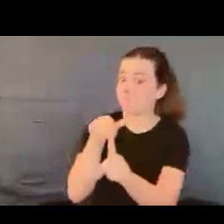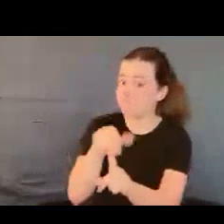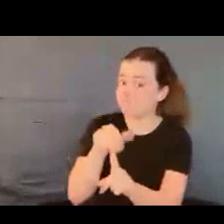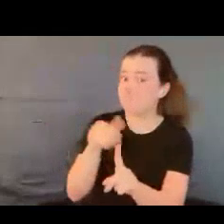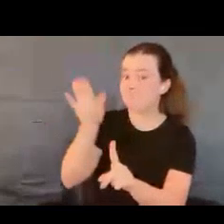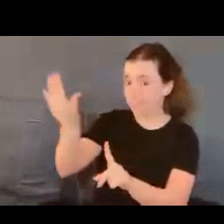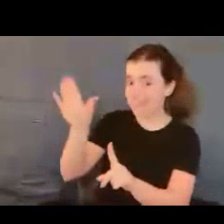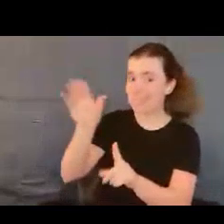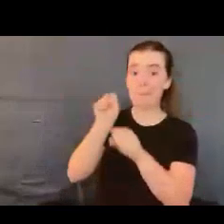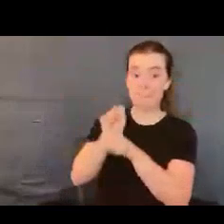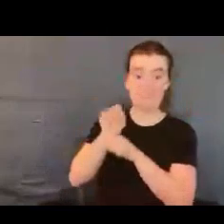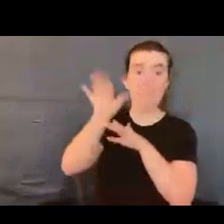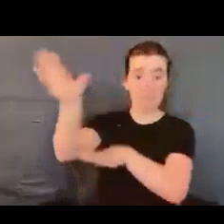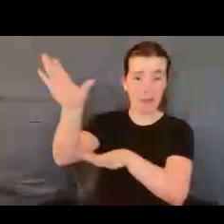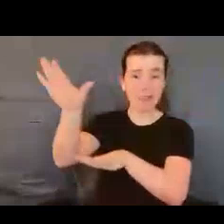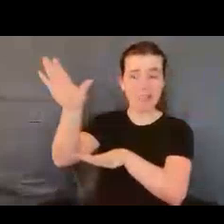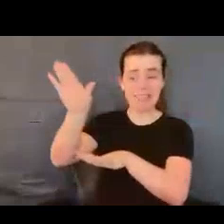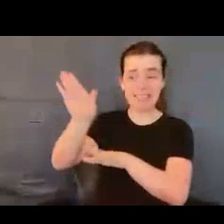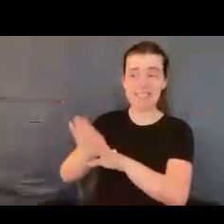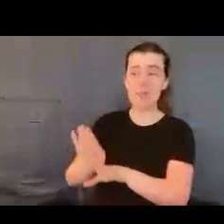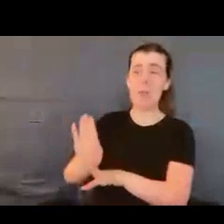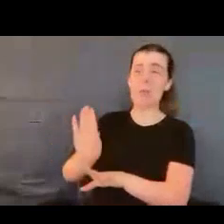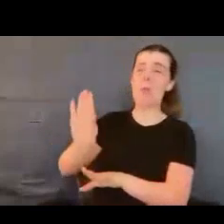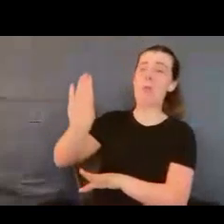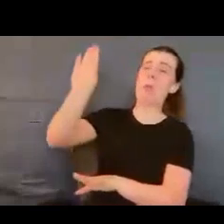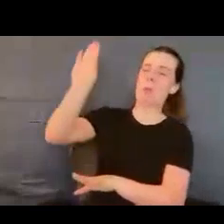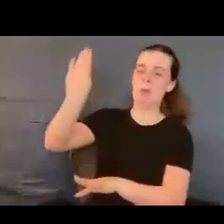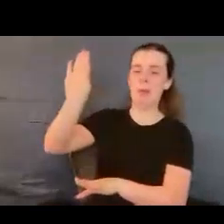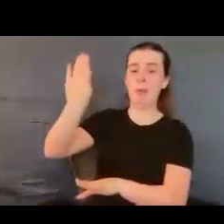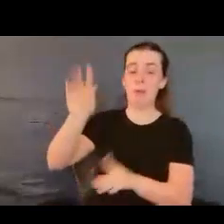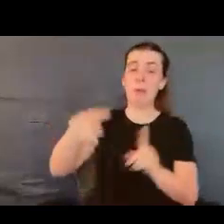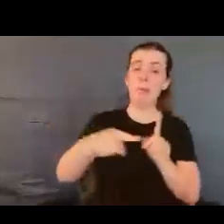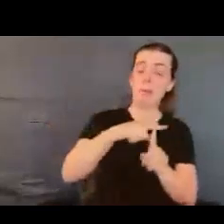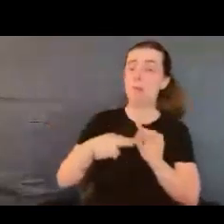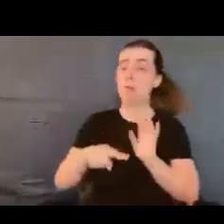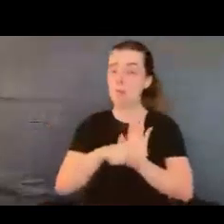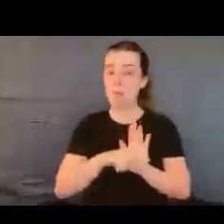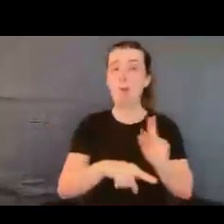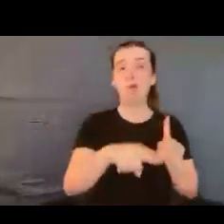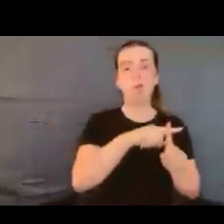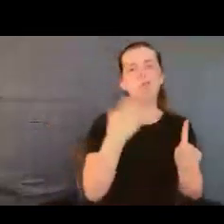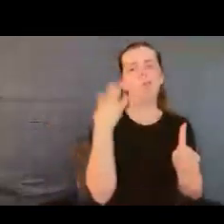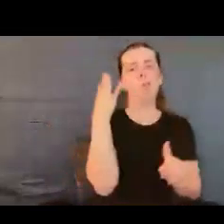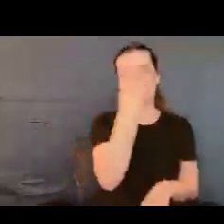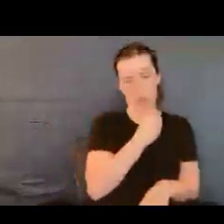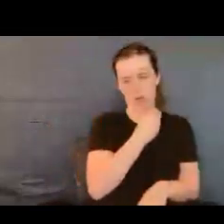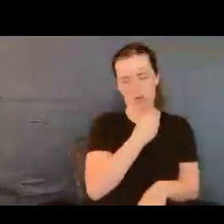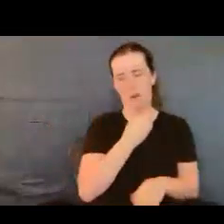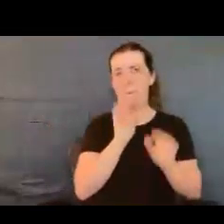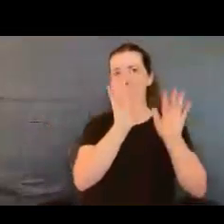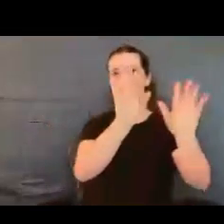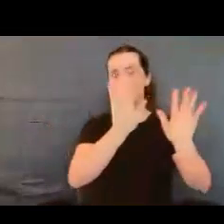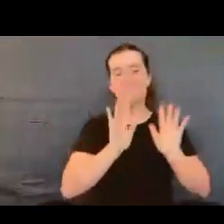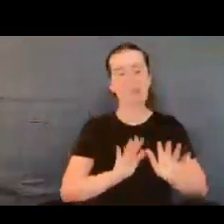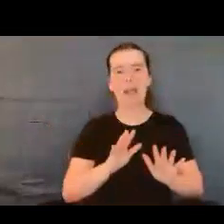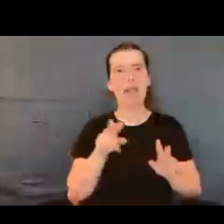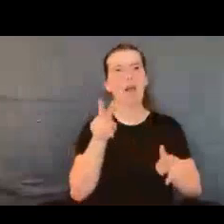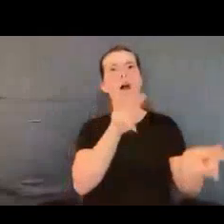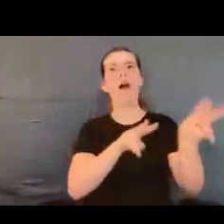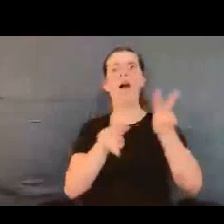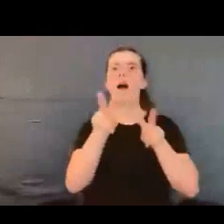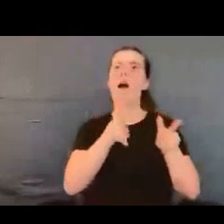mountain. It's a very steep mountain. And there's some pros and cons with that. The pros being that it's beautiful. There are really amazing views, and I hope you soak that in. And